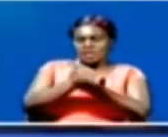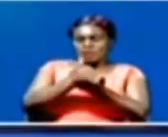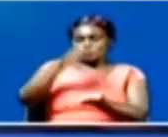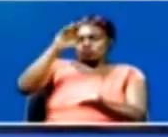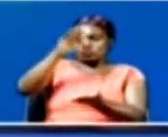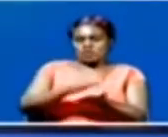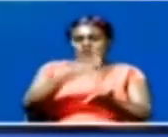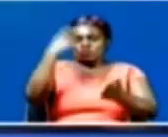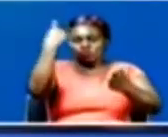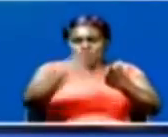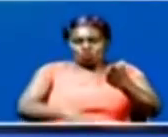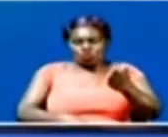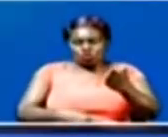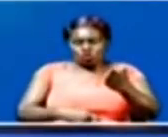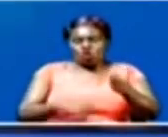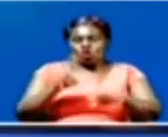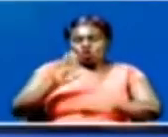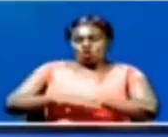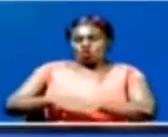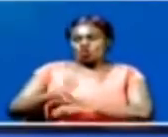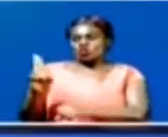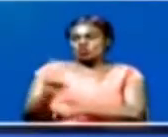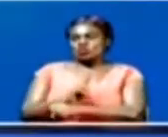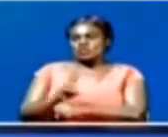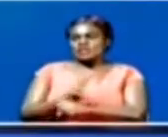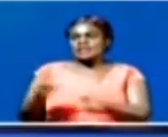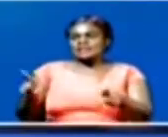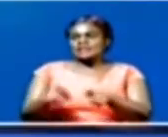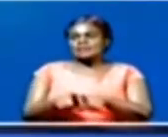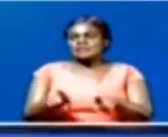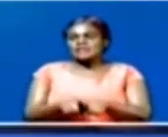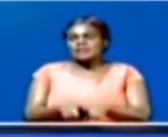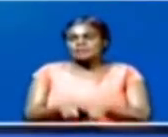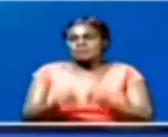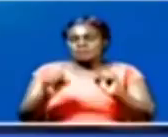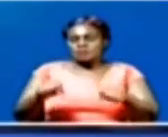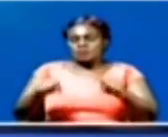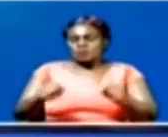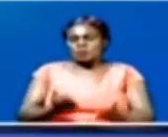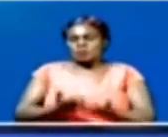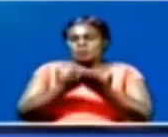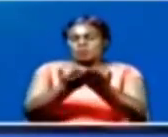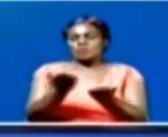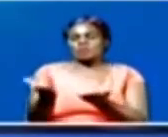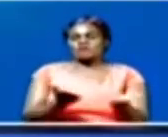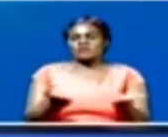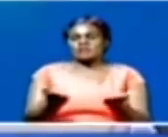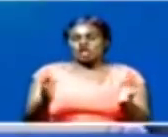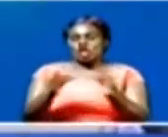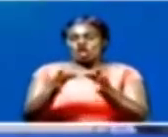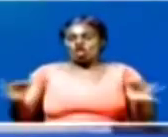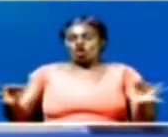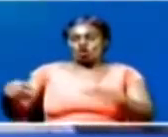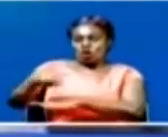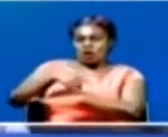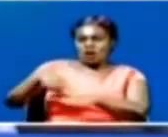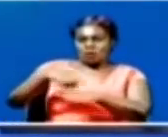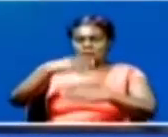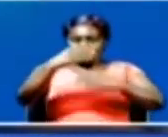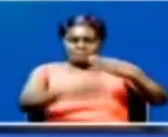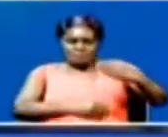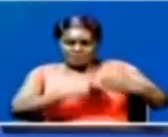cost in terms of diesel consumption, as well as to be able to provide services for longer hours. The